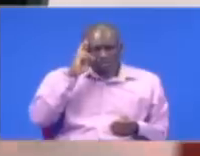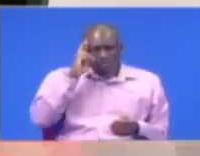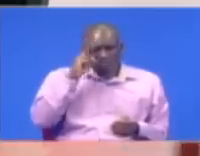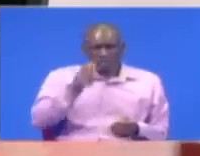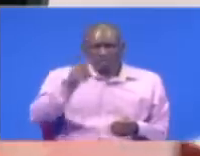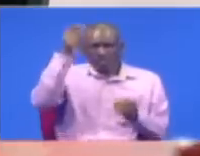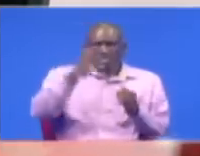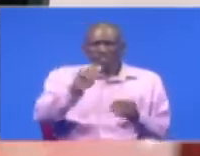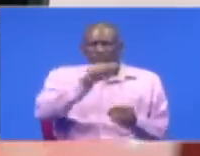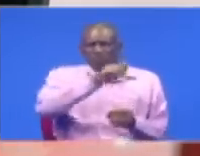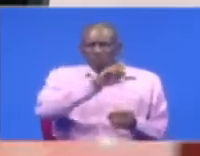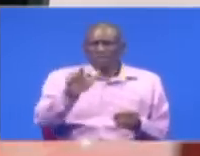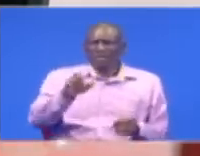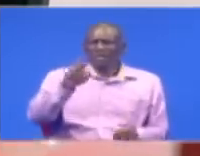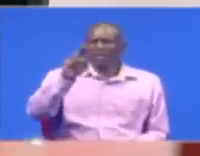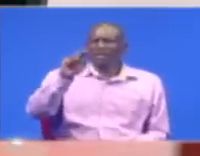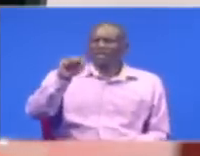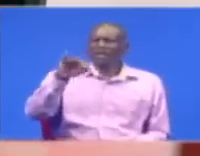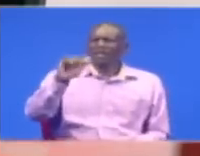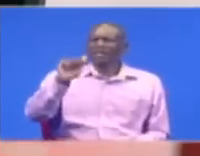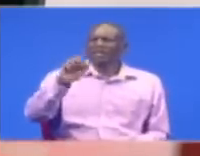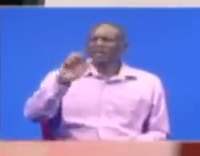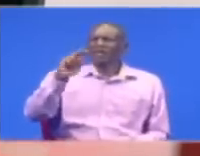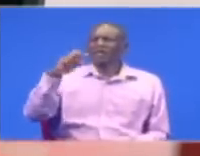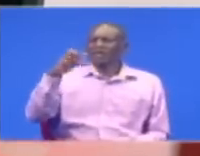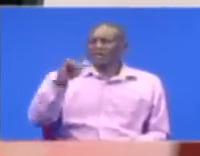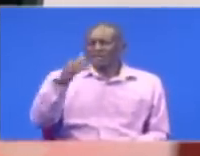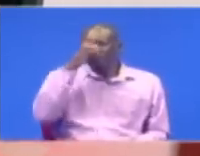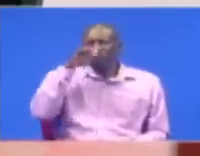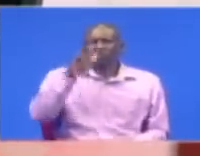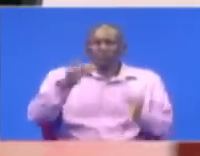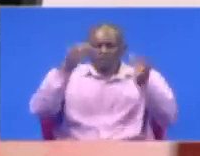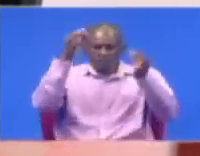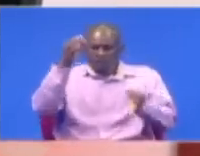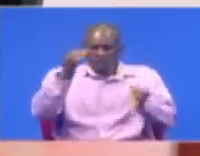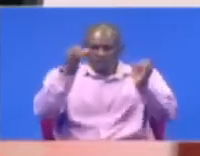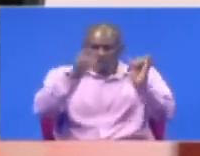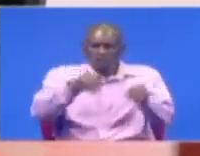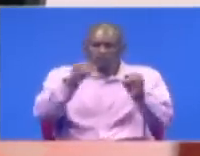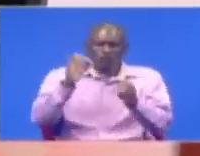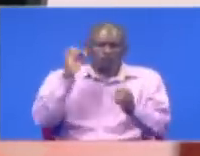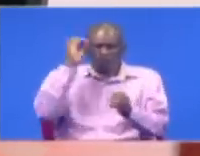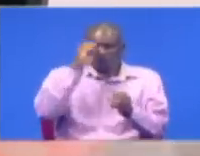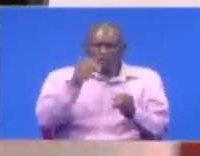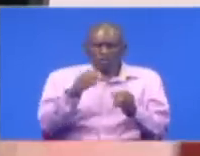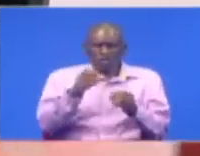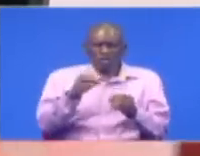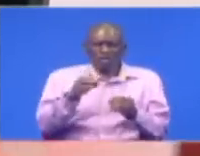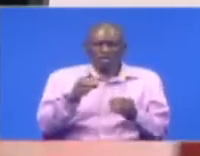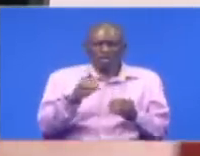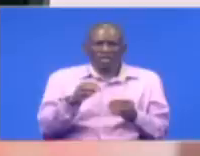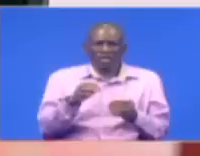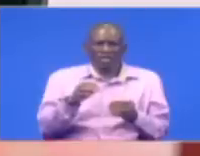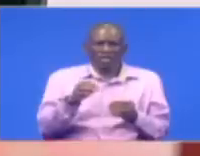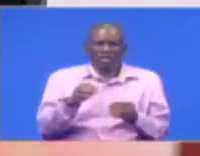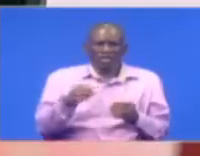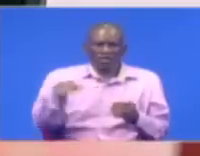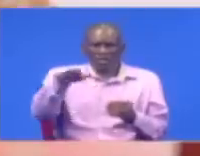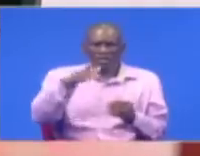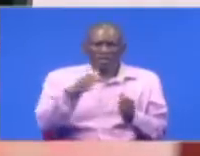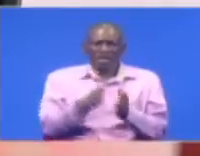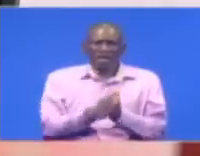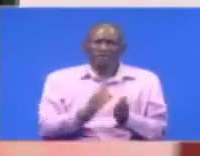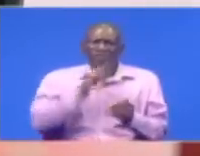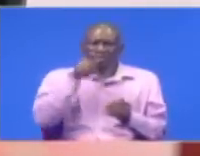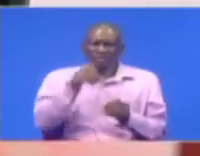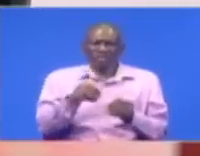Judge of Appeal Nyarangi, because of his individual opinion in Motor Vessel Rearian. And we cite this